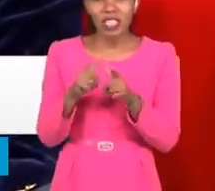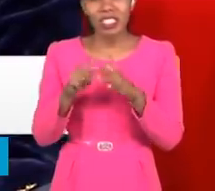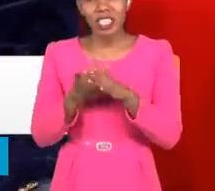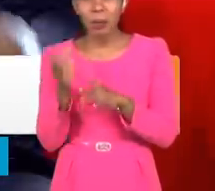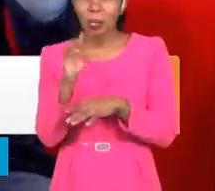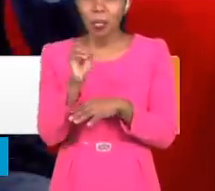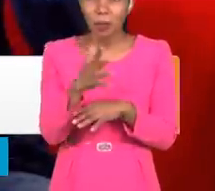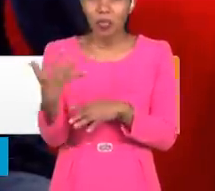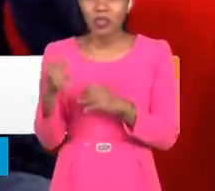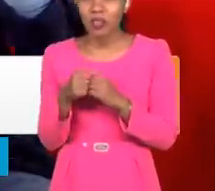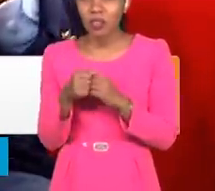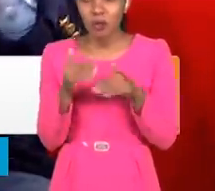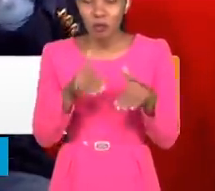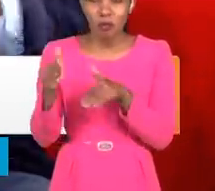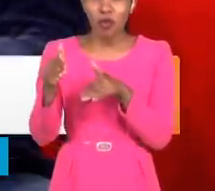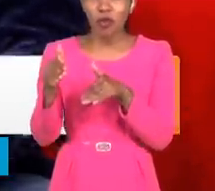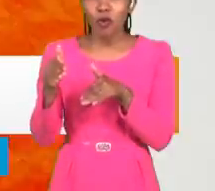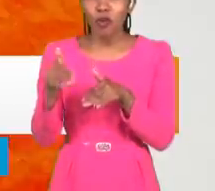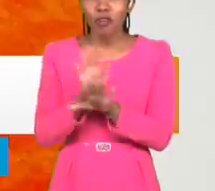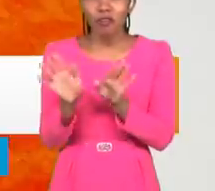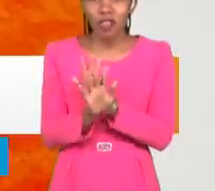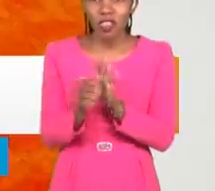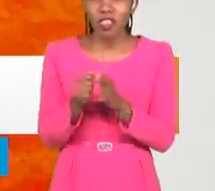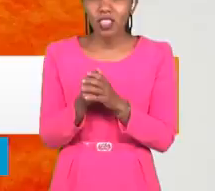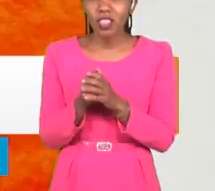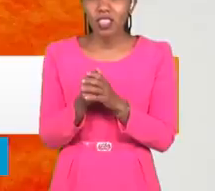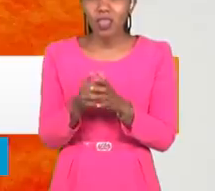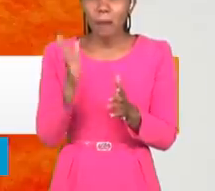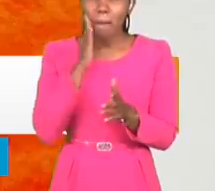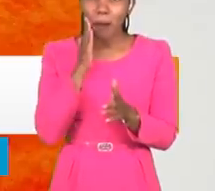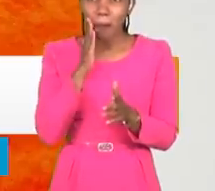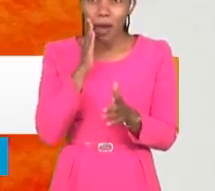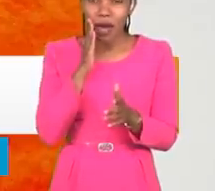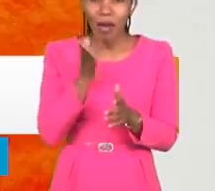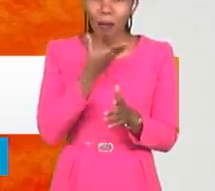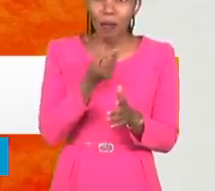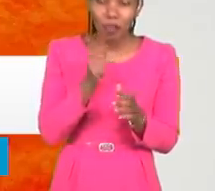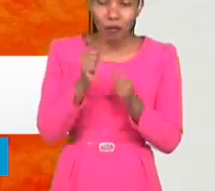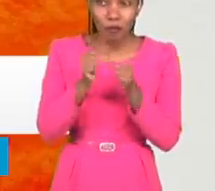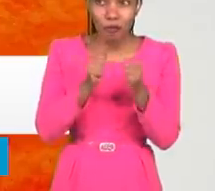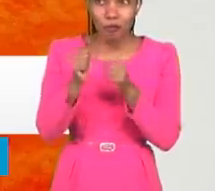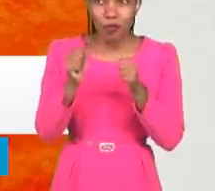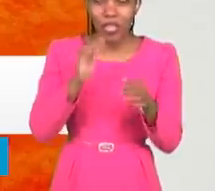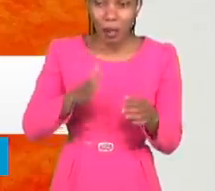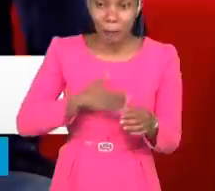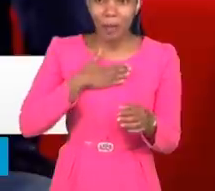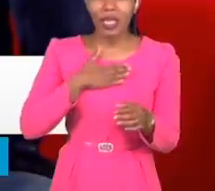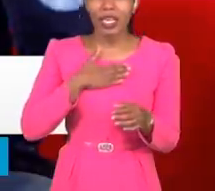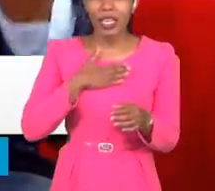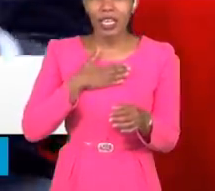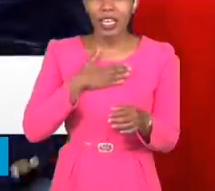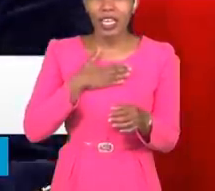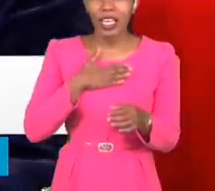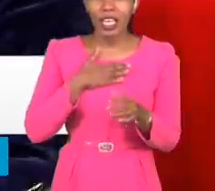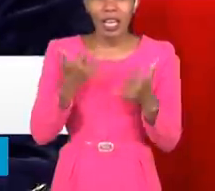things. he or she will follow the trend. They'll follow the trend doing and say my homework. Mom and dad fought yesterday and I'm here start yes. trying to study and they're making noise